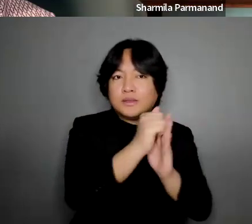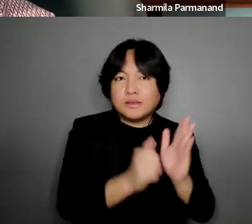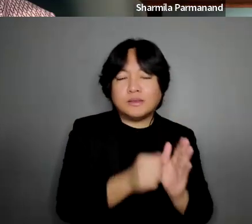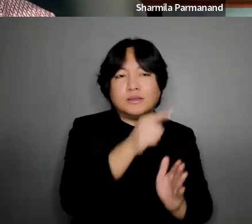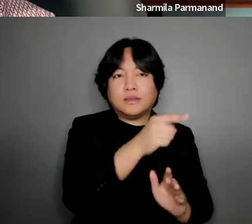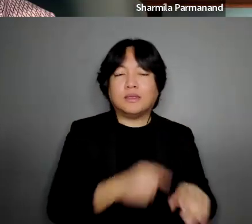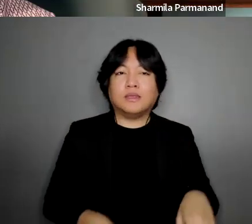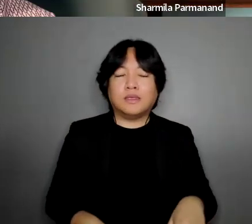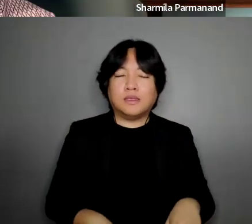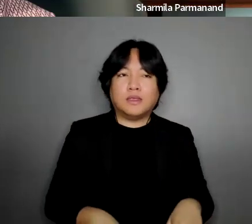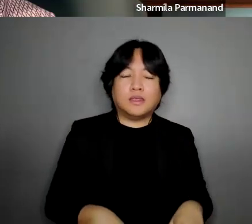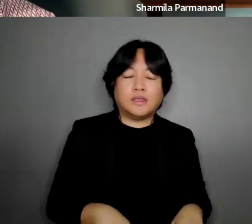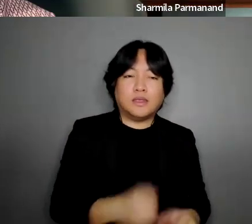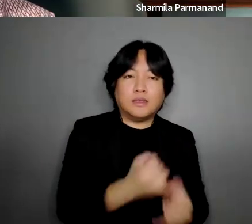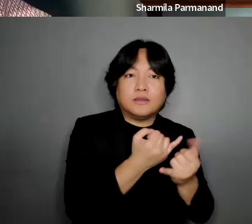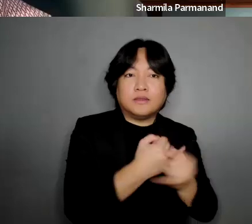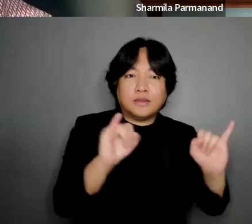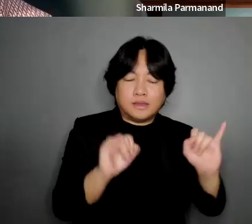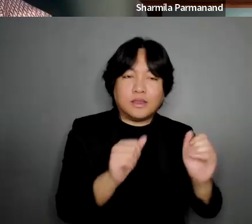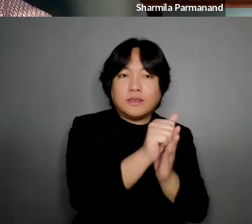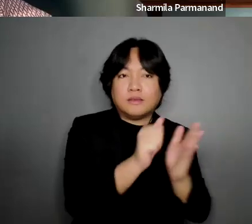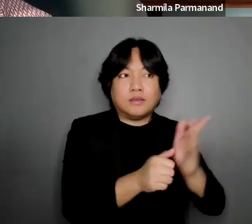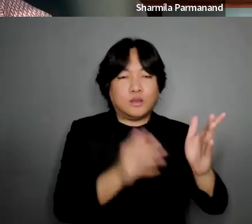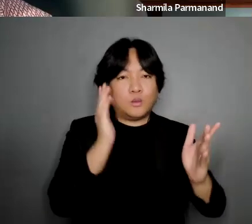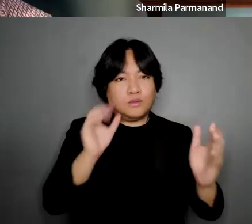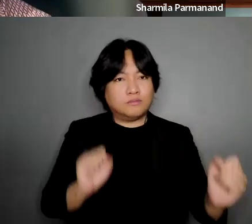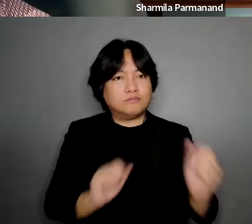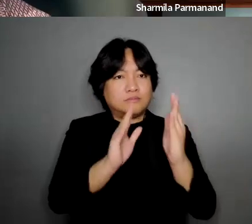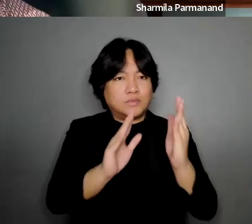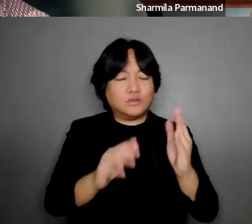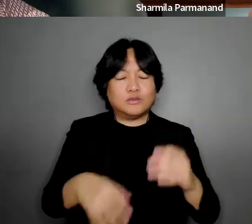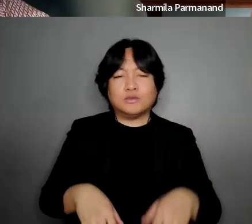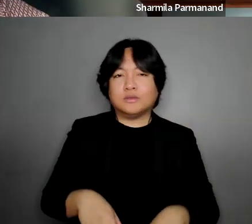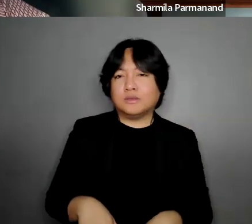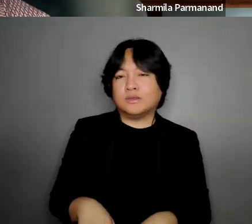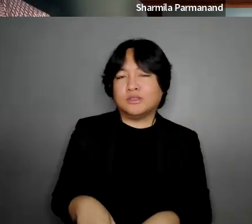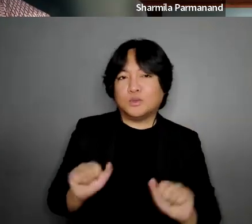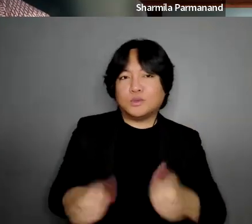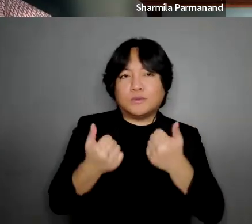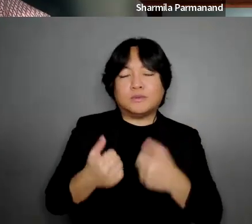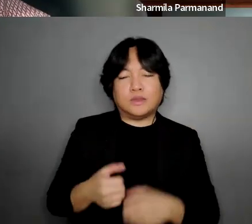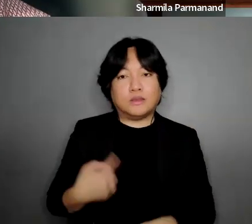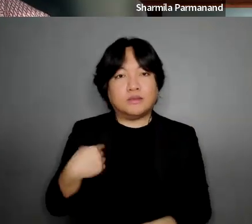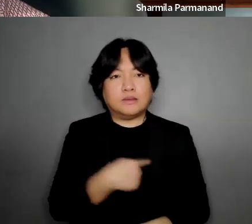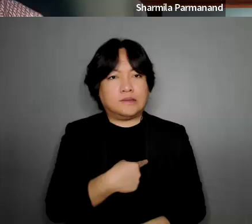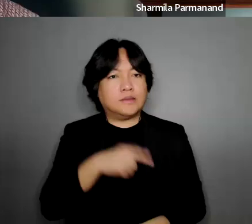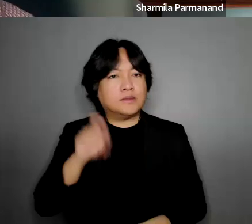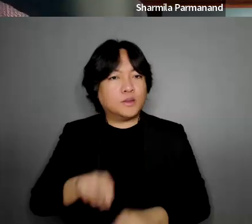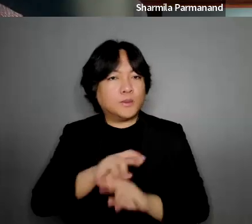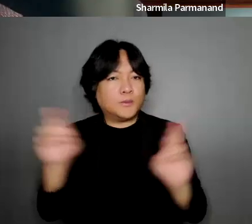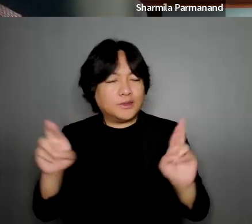kayo rigorous. Alam mo yun, parang pabebe lang yan. So kailangan marunong rin tayo paano ipagtanggol yun. And to say this is not,